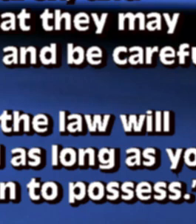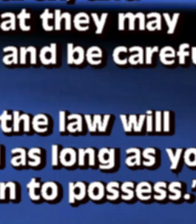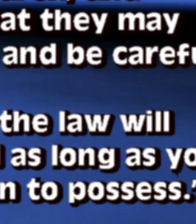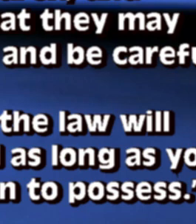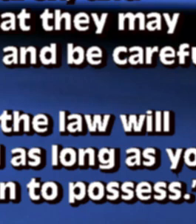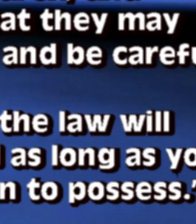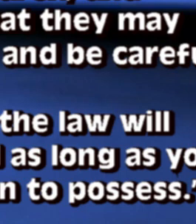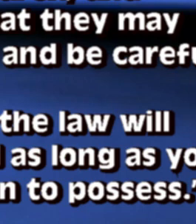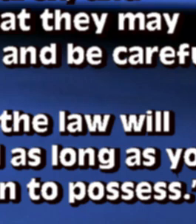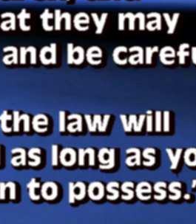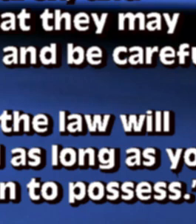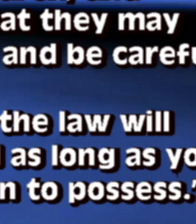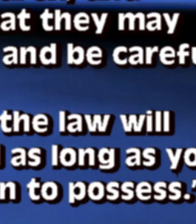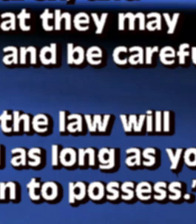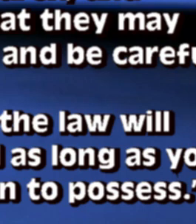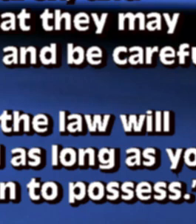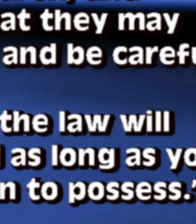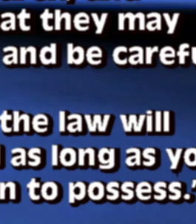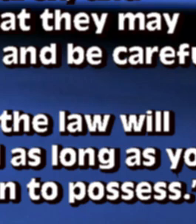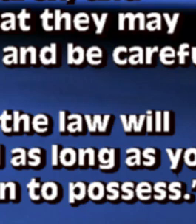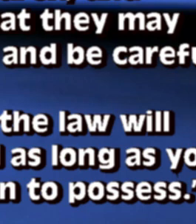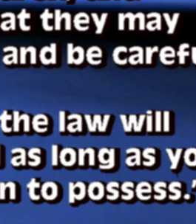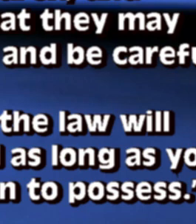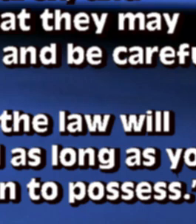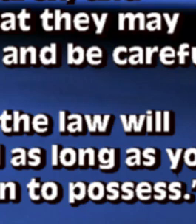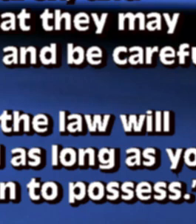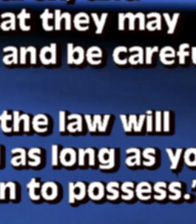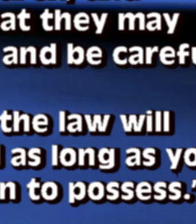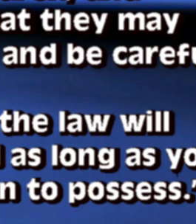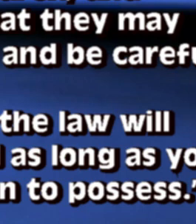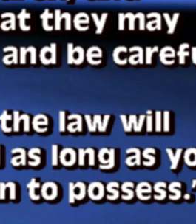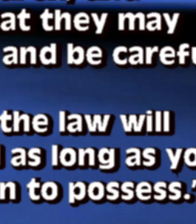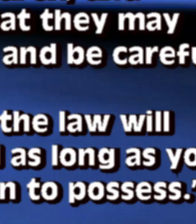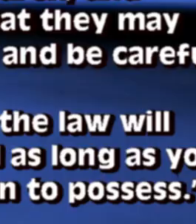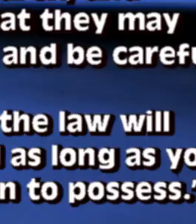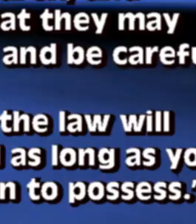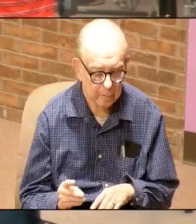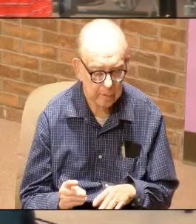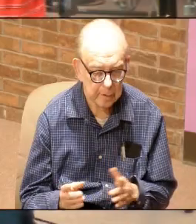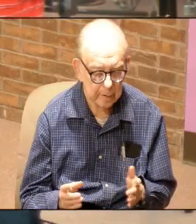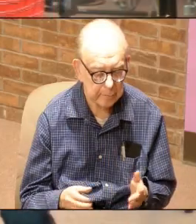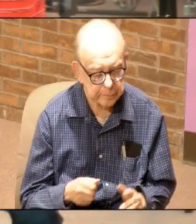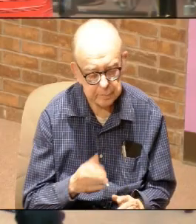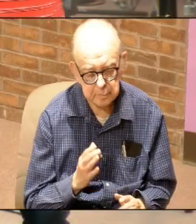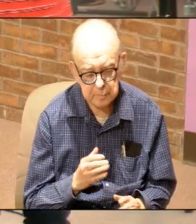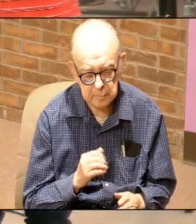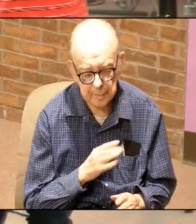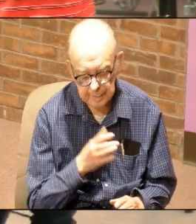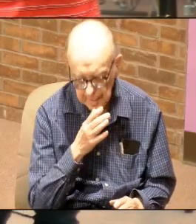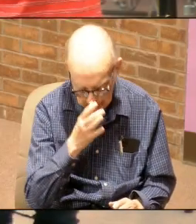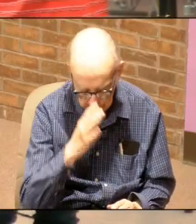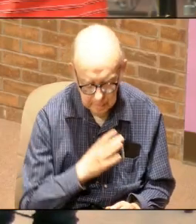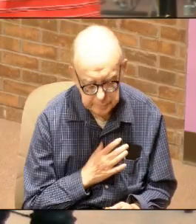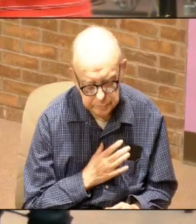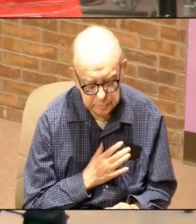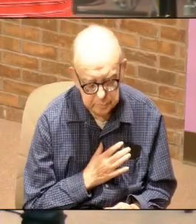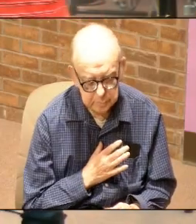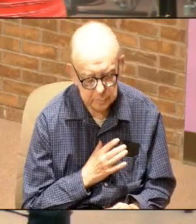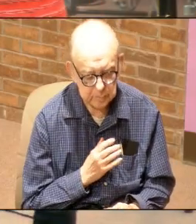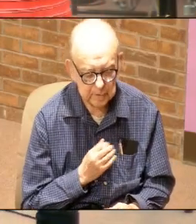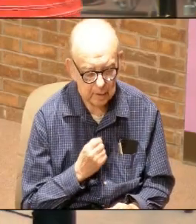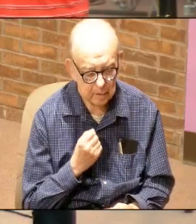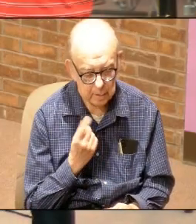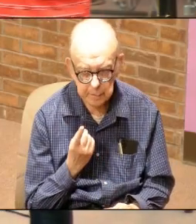you live in the land that you are crossing the Jordan to possess. God, ladies and gentlemen, we